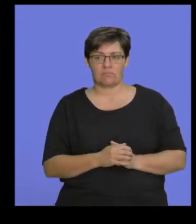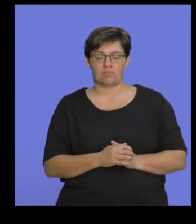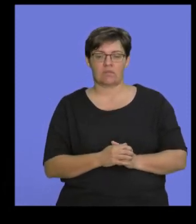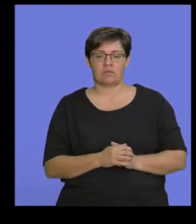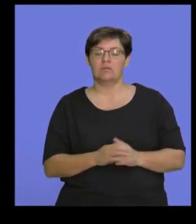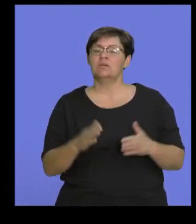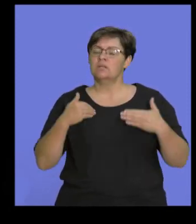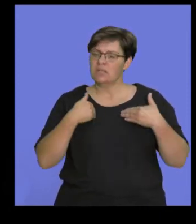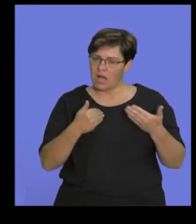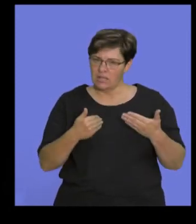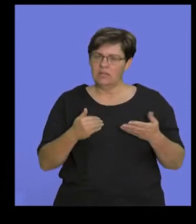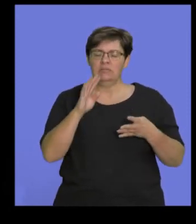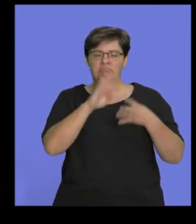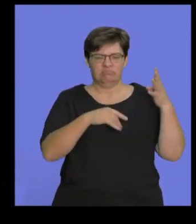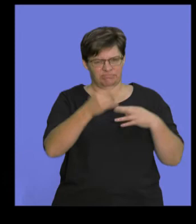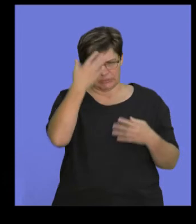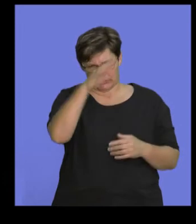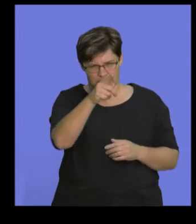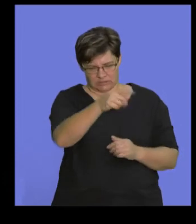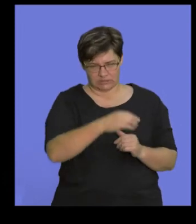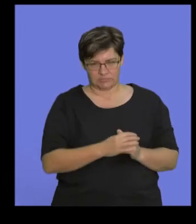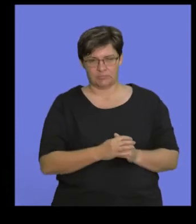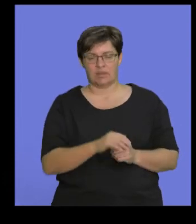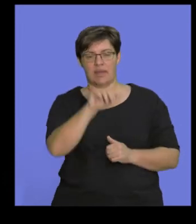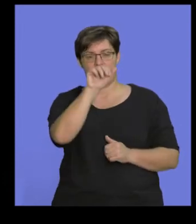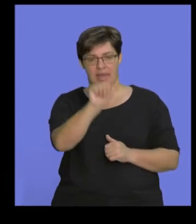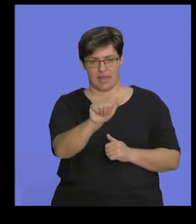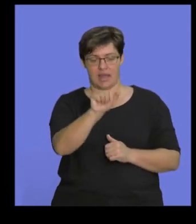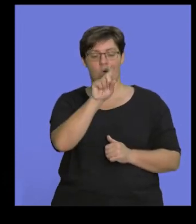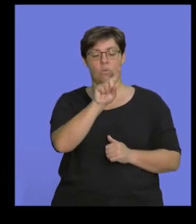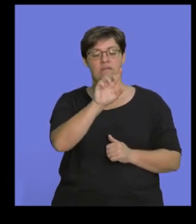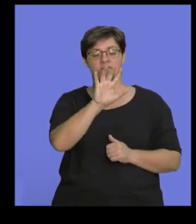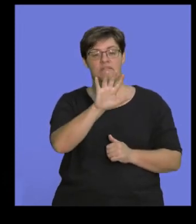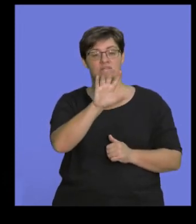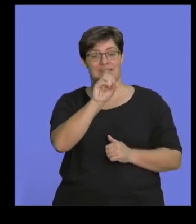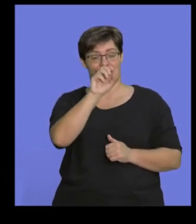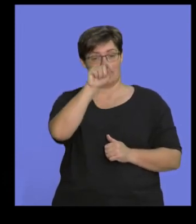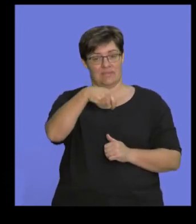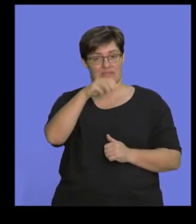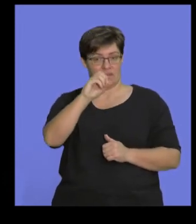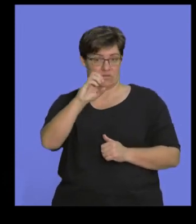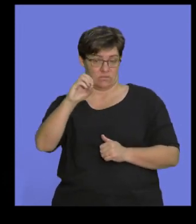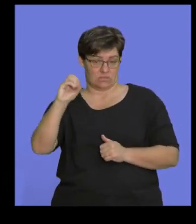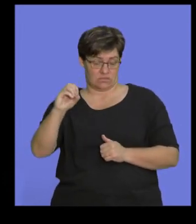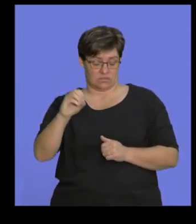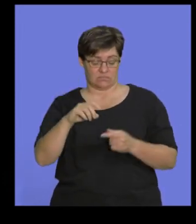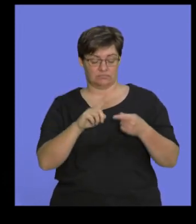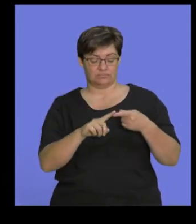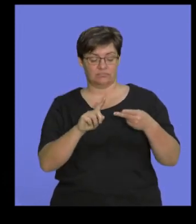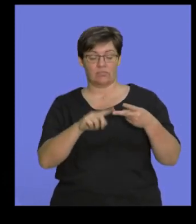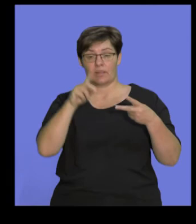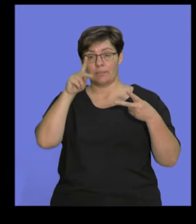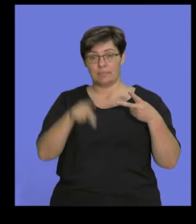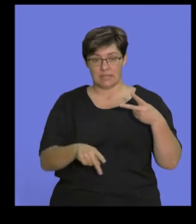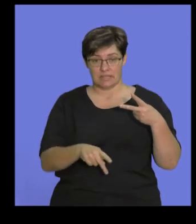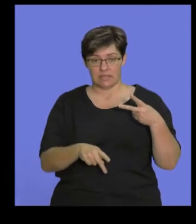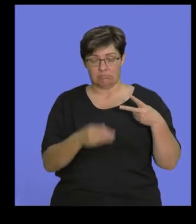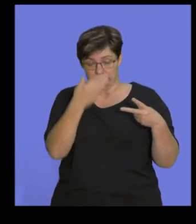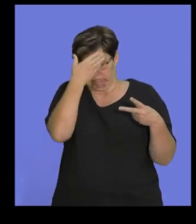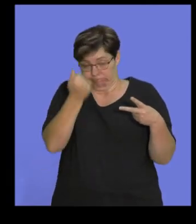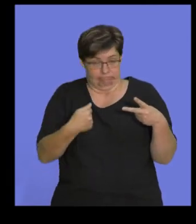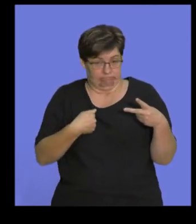know that the value of A is 150,000 and the value of P is the unknown. The value of